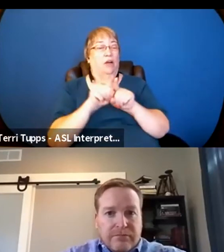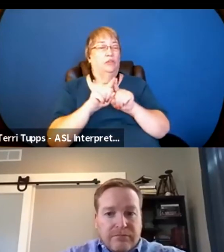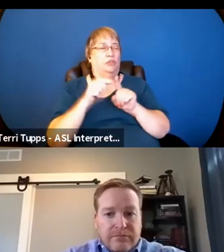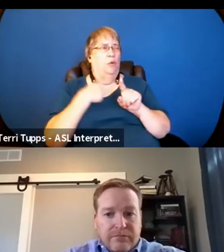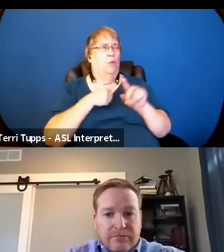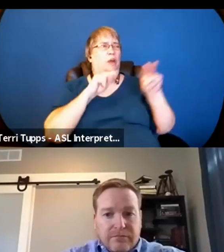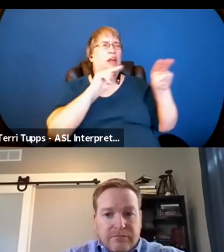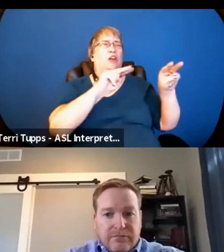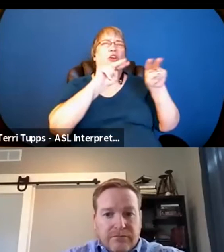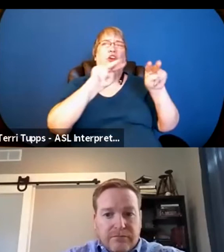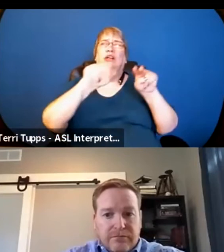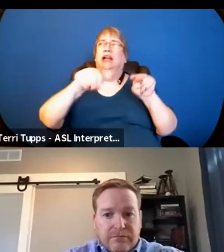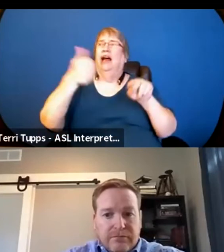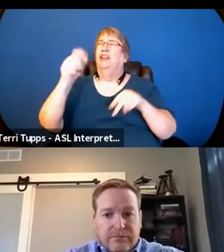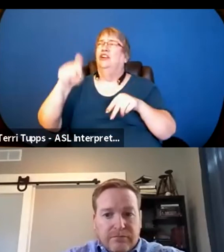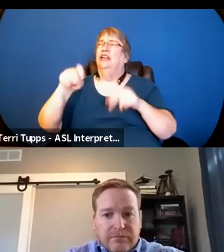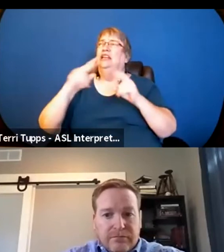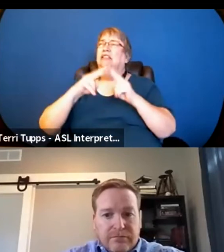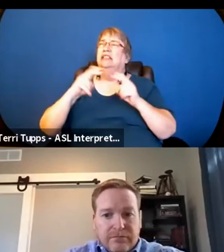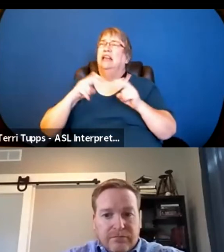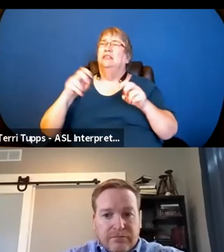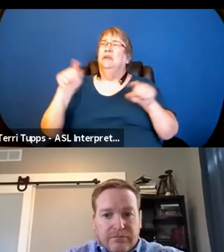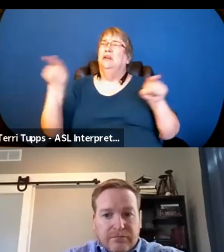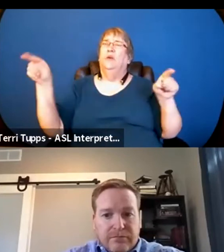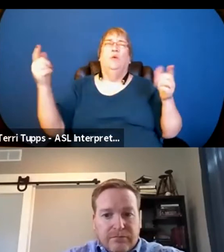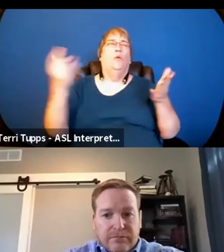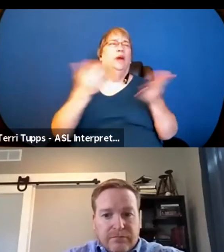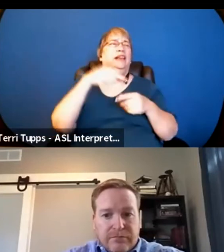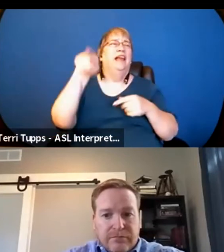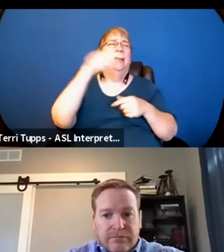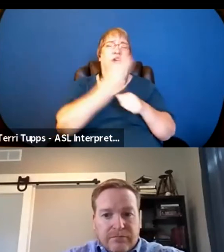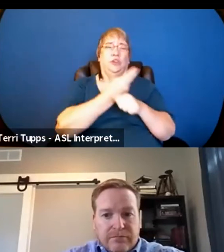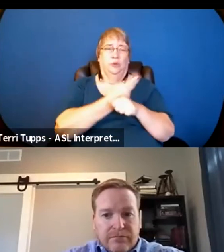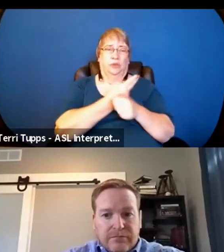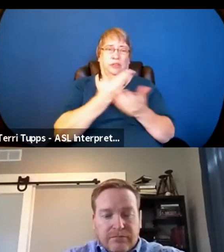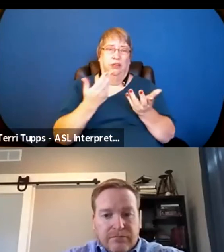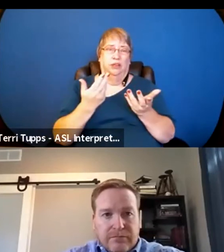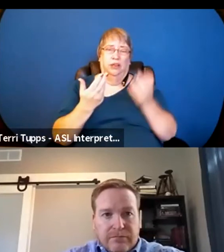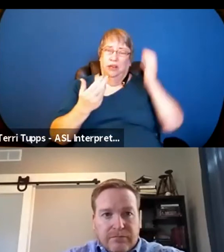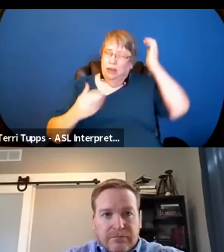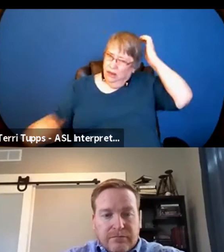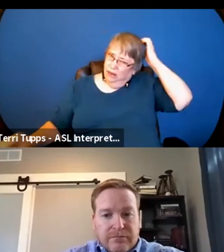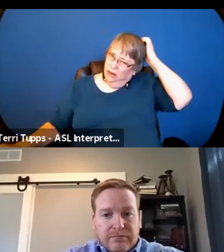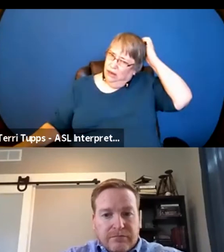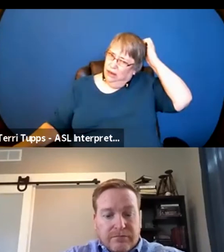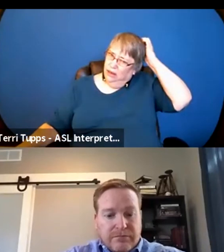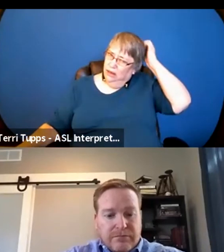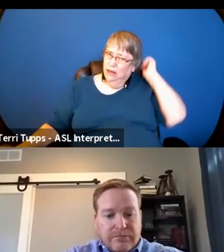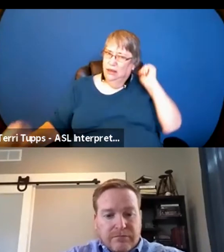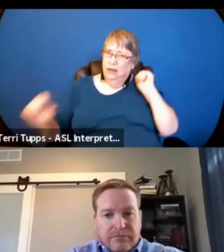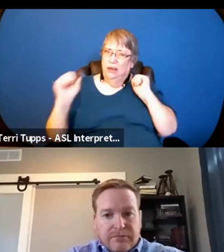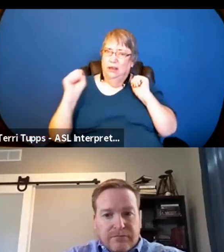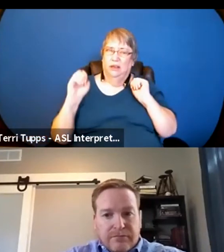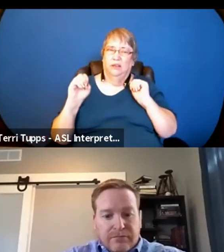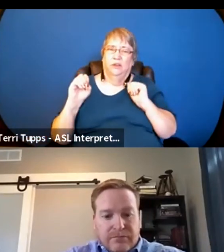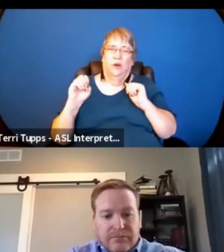other needs assessments, what have been data sources used in other needs assessments. We looked at the SAMHSA toolkit for